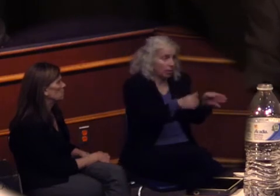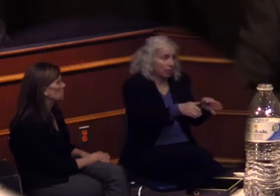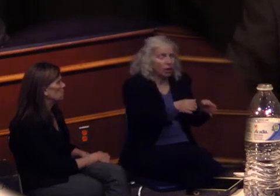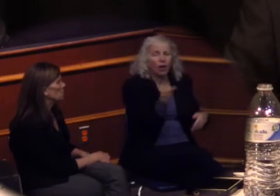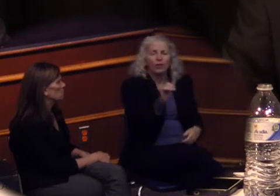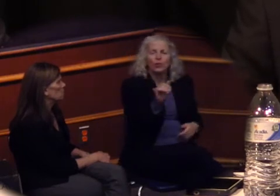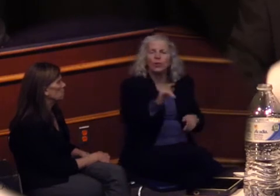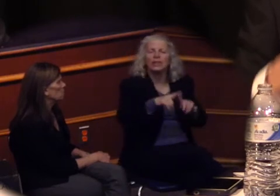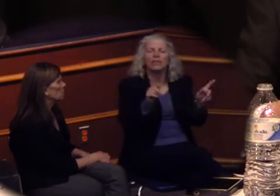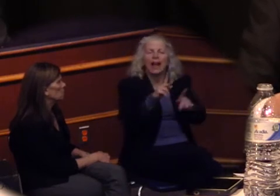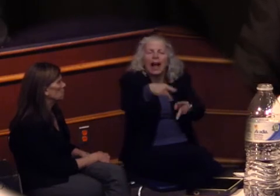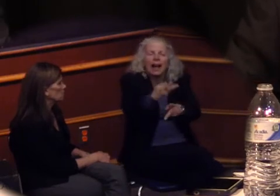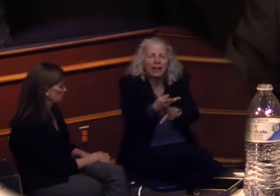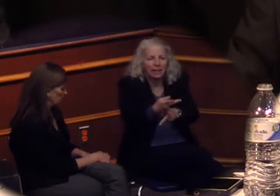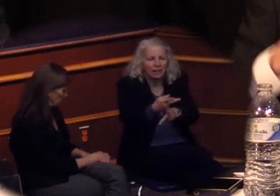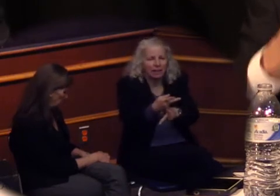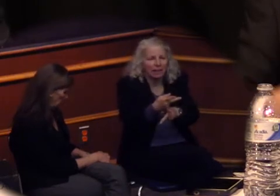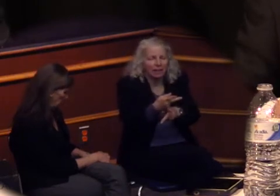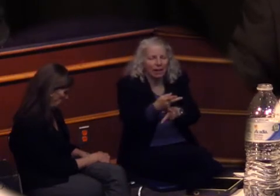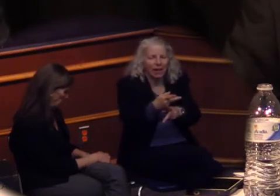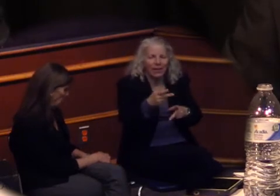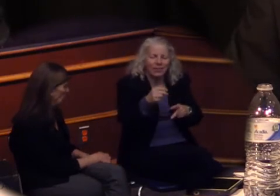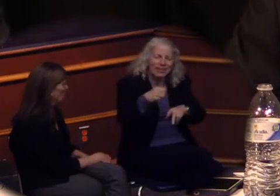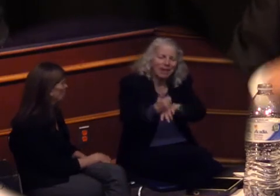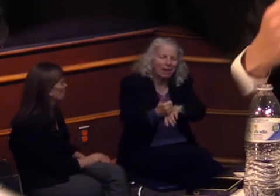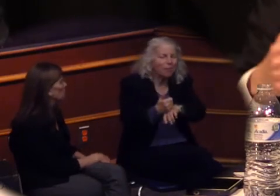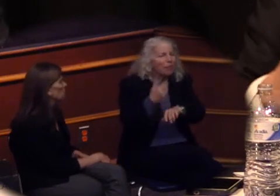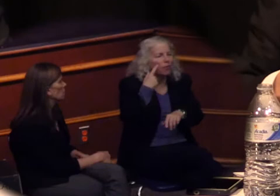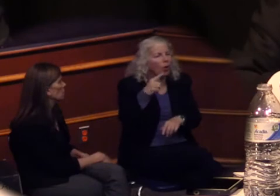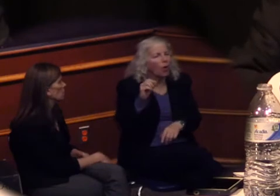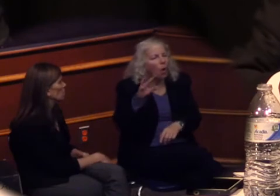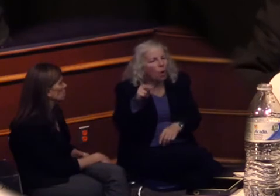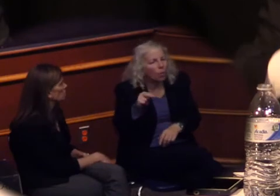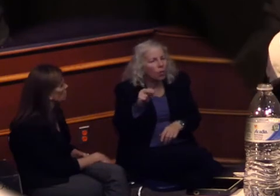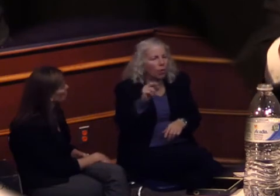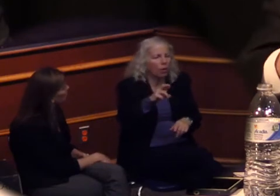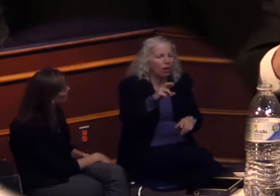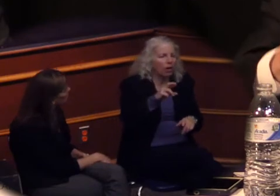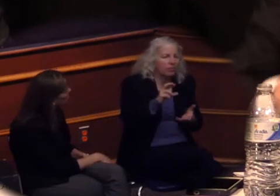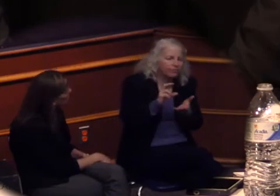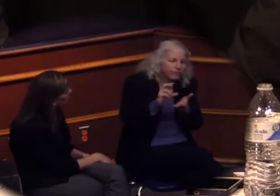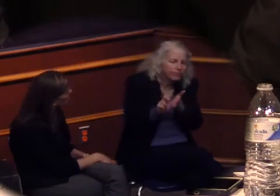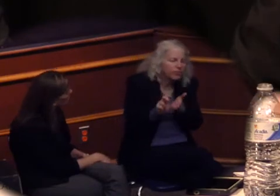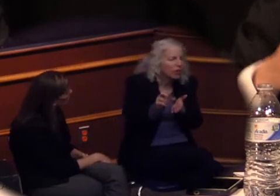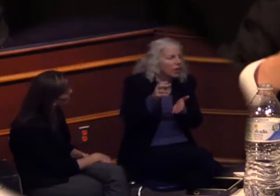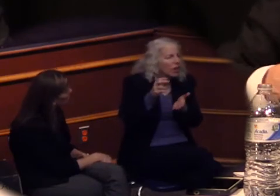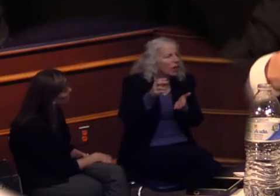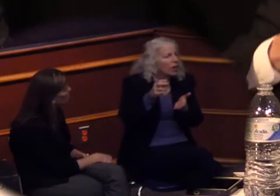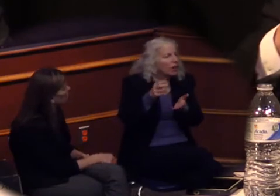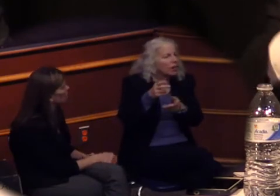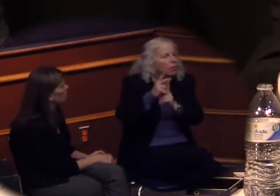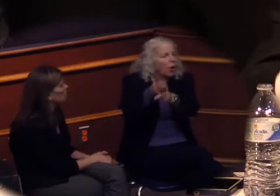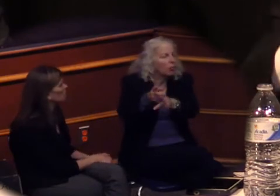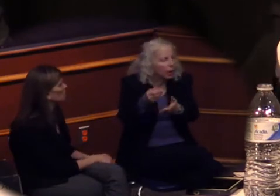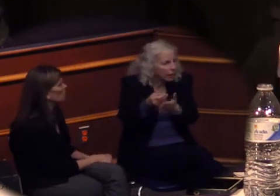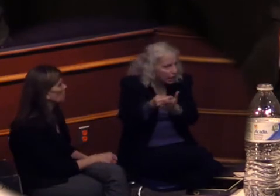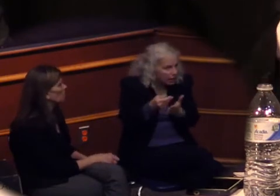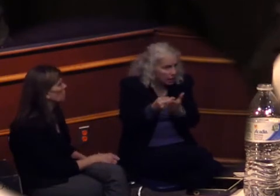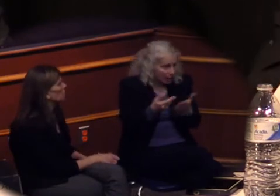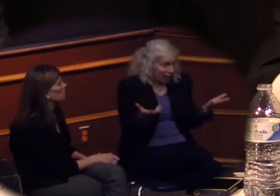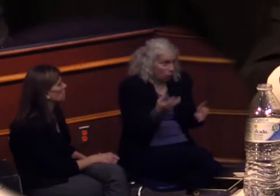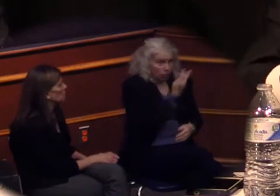forms of ownership and of financing. So, for example, if we, as has been done in Western Massachusetts, if we build